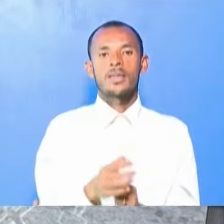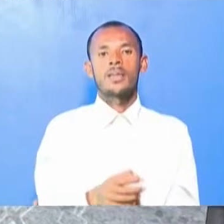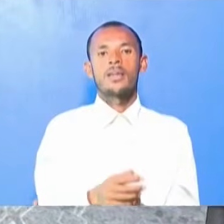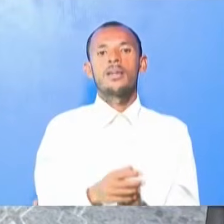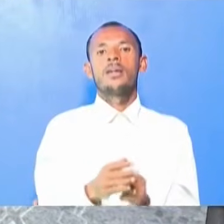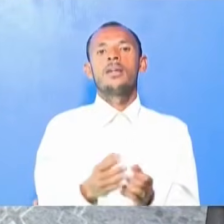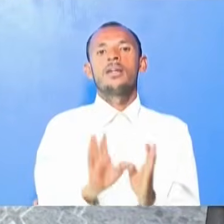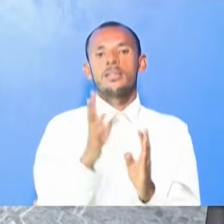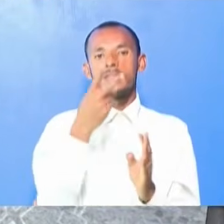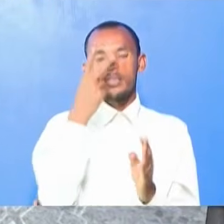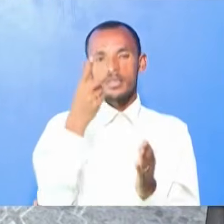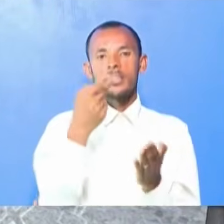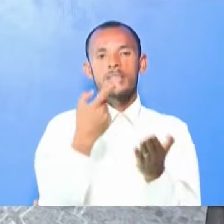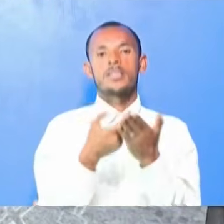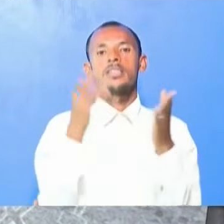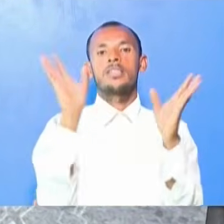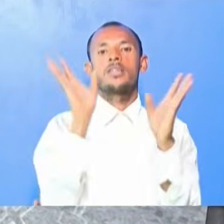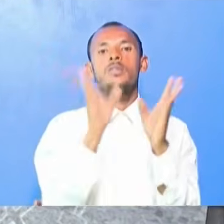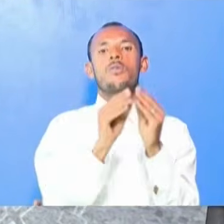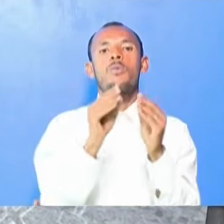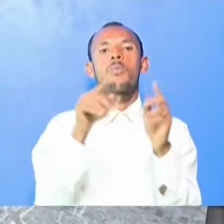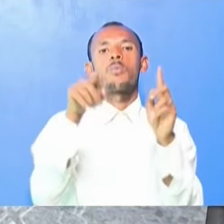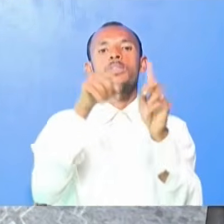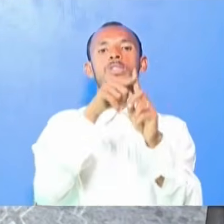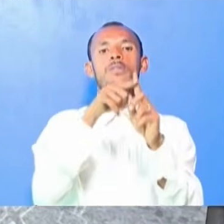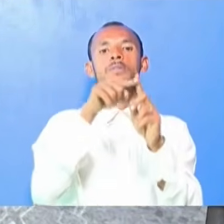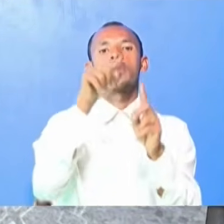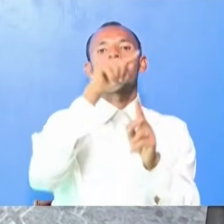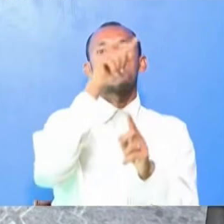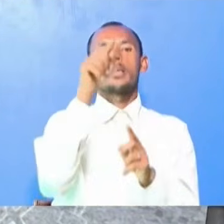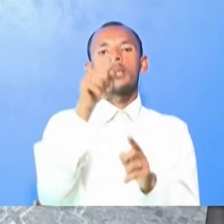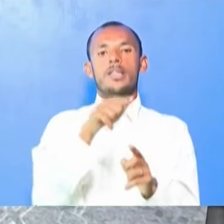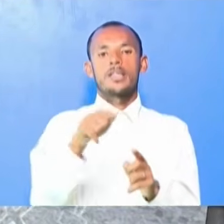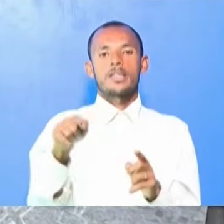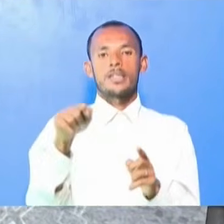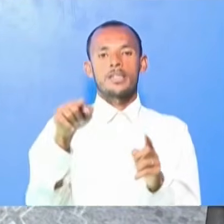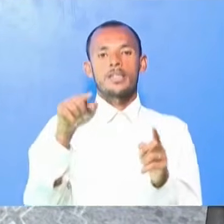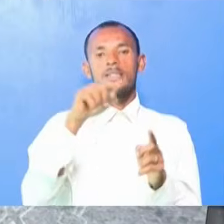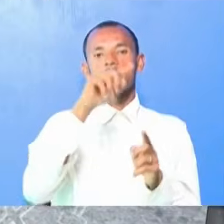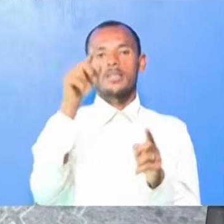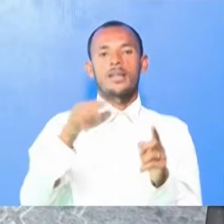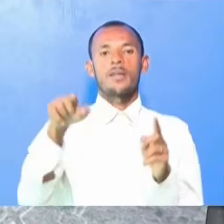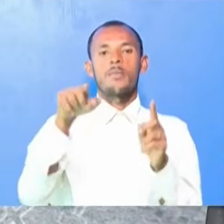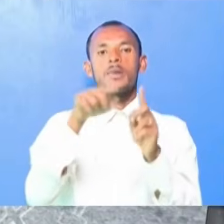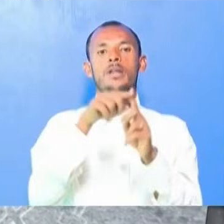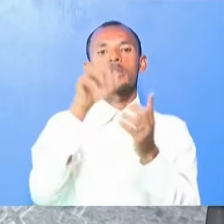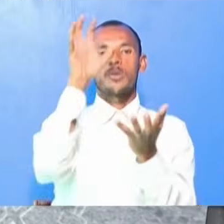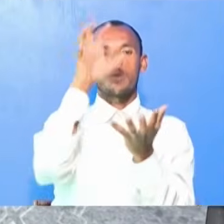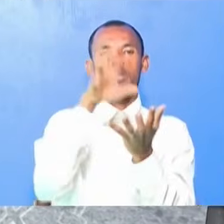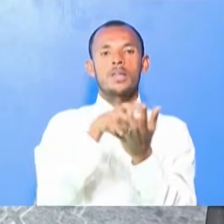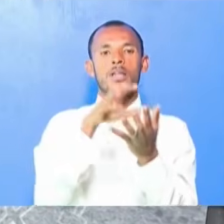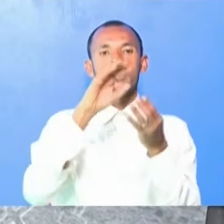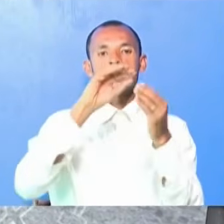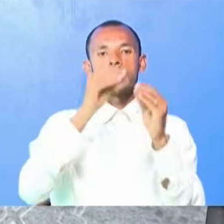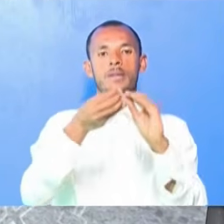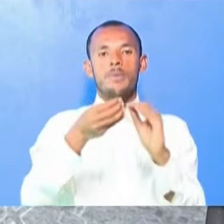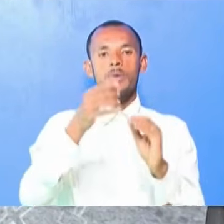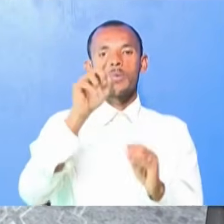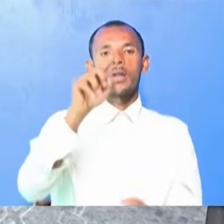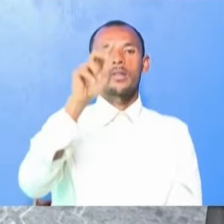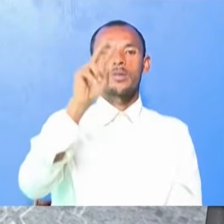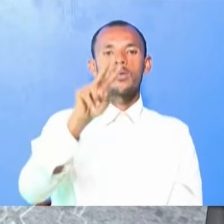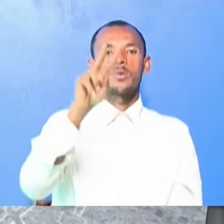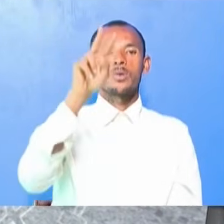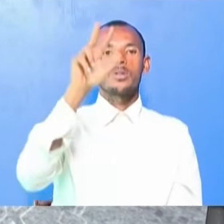let's see this set of positive integer, z plus. This z plus contains the numbers 1,